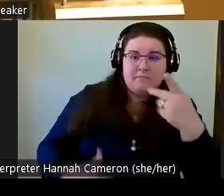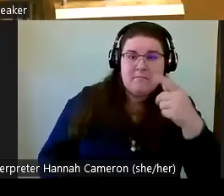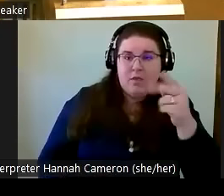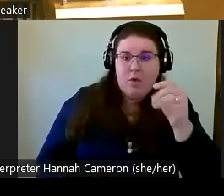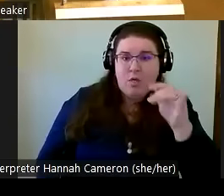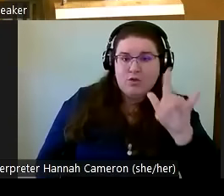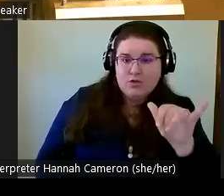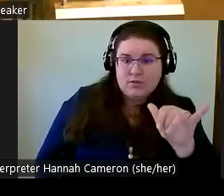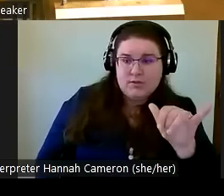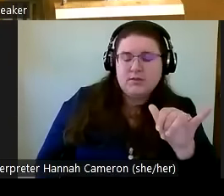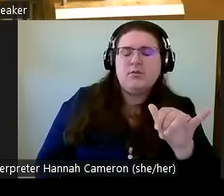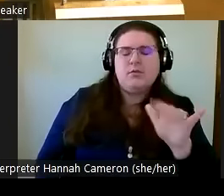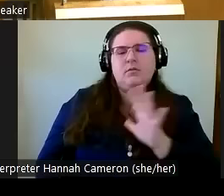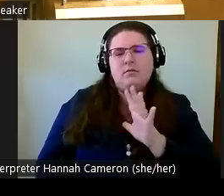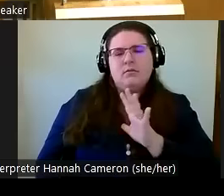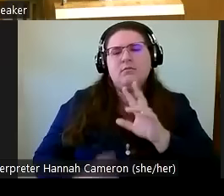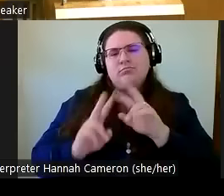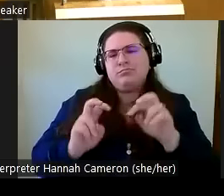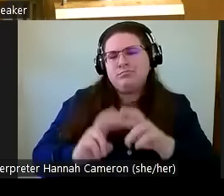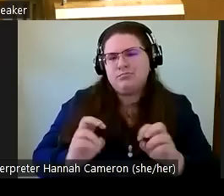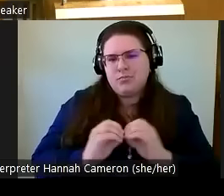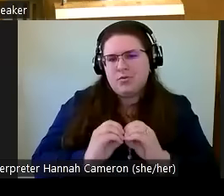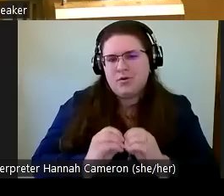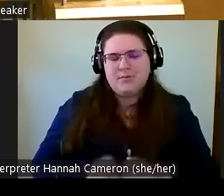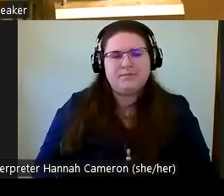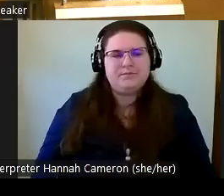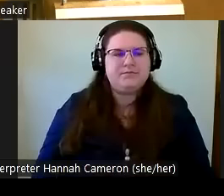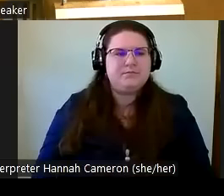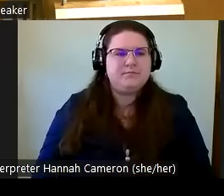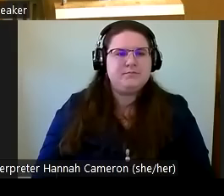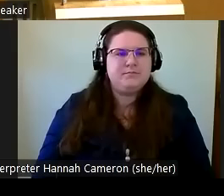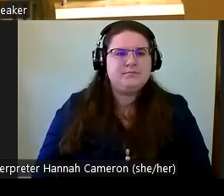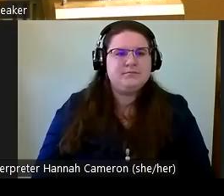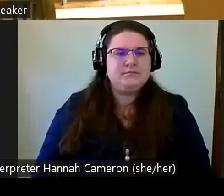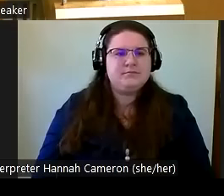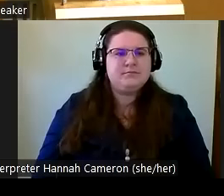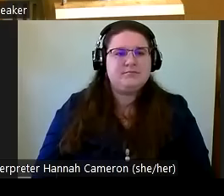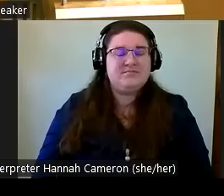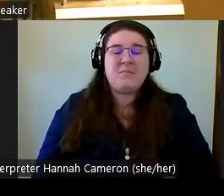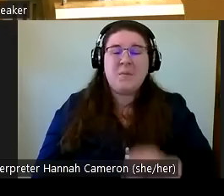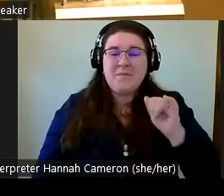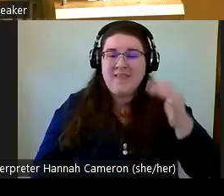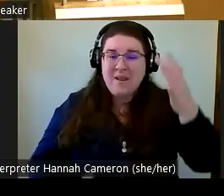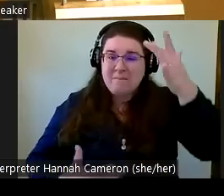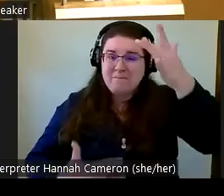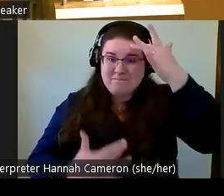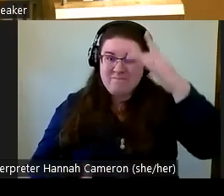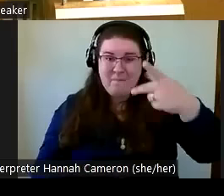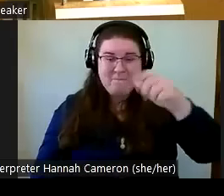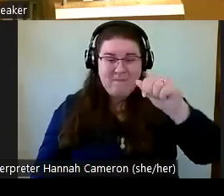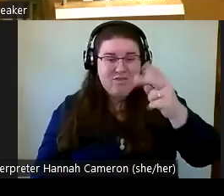the pathognomonic changes that occur with this disease, are really placed at the heart of the